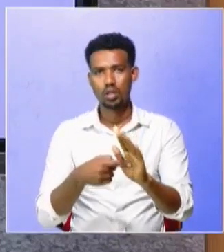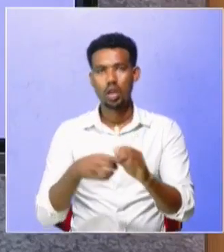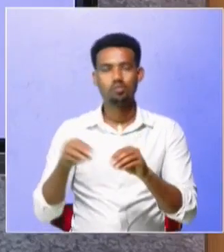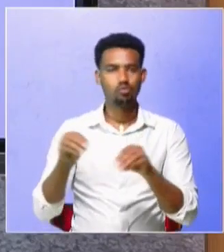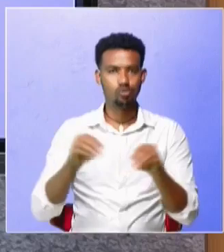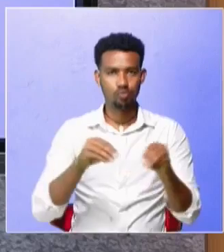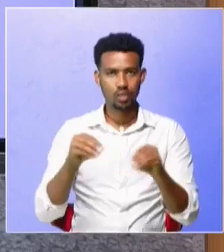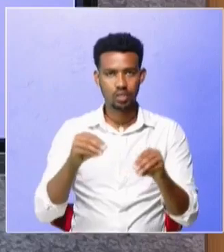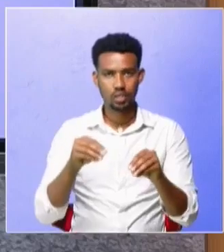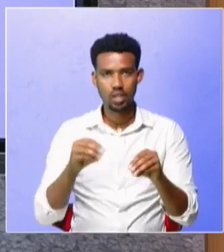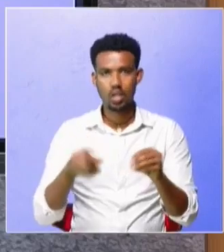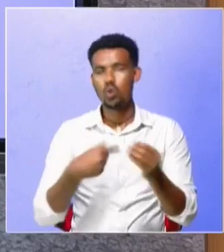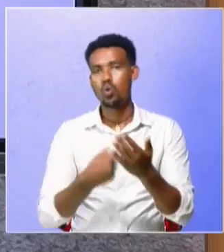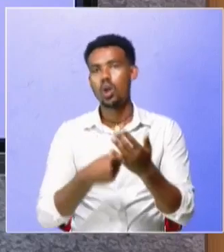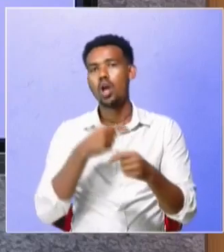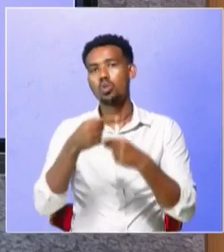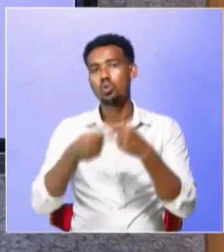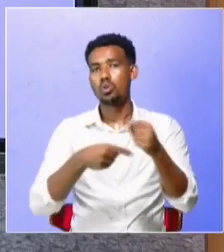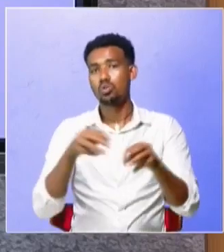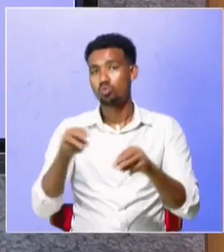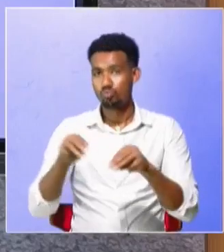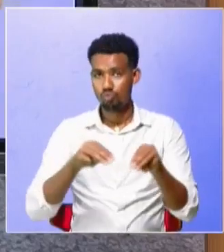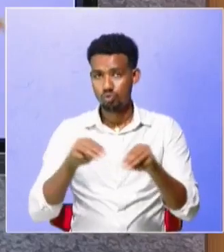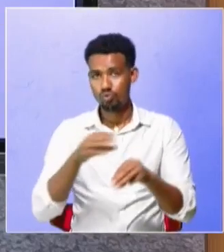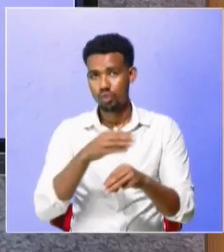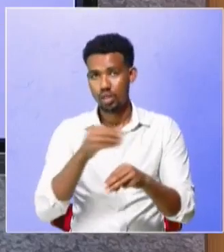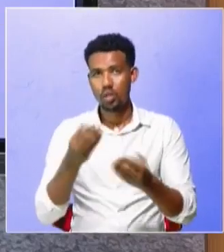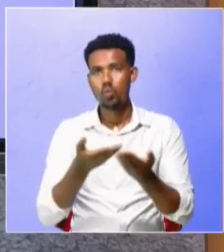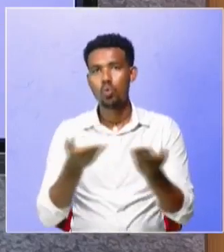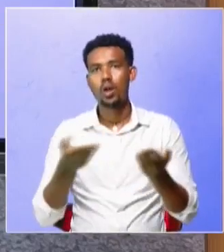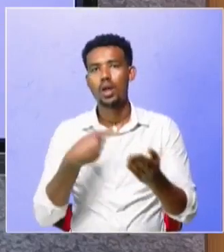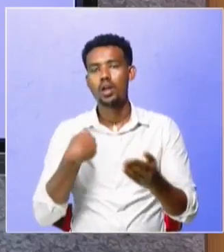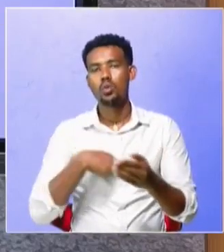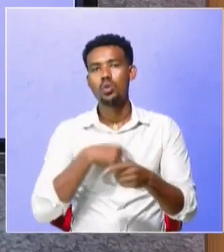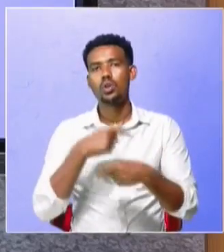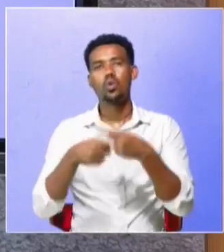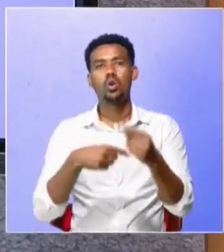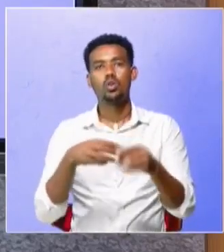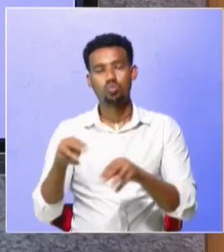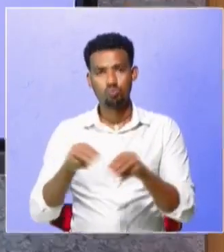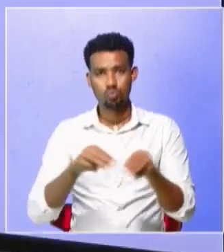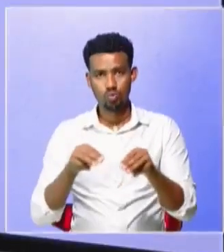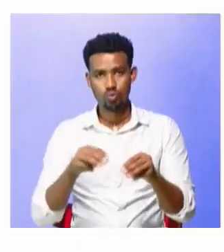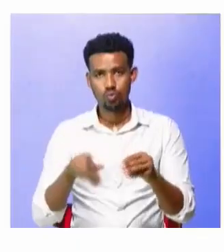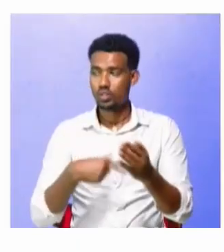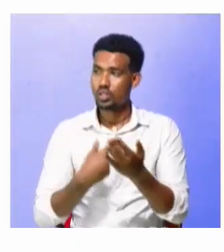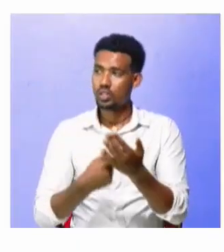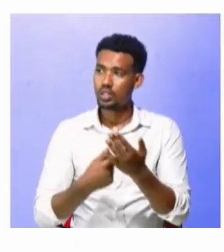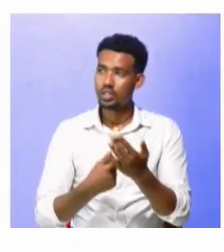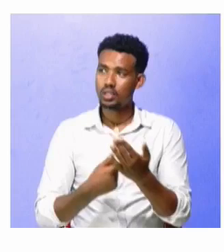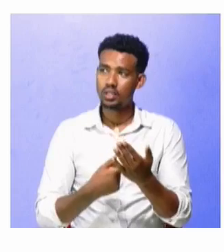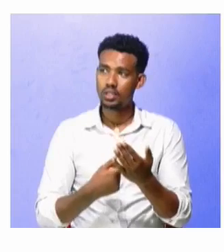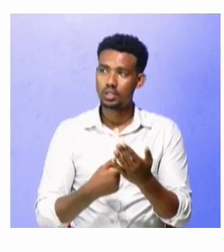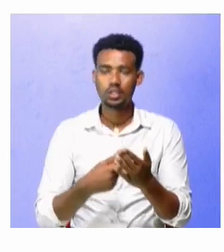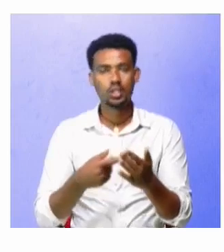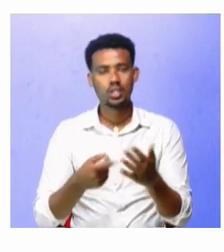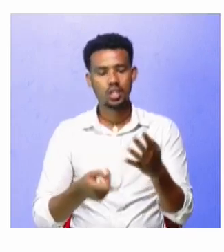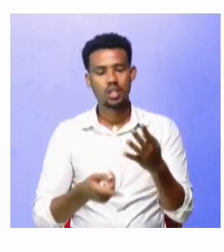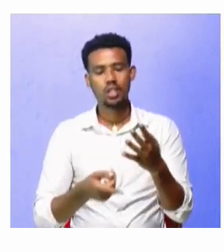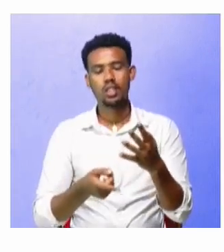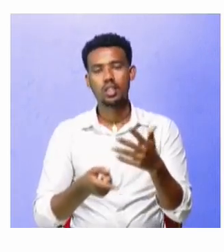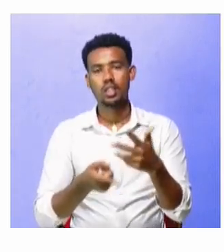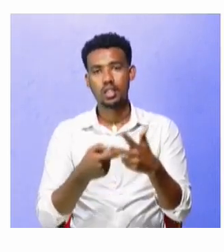movement. So we're going to move and where we're going to move as well. So this is the third way